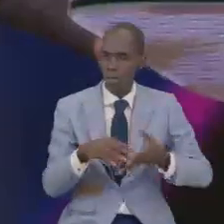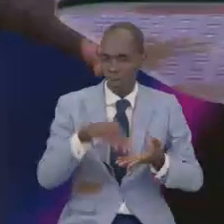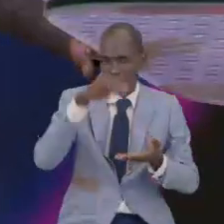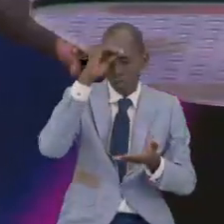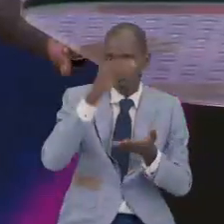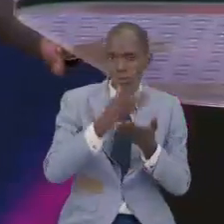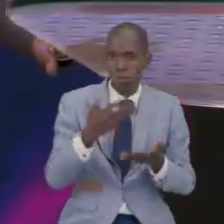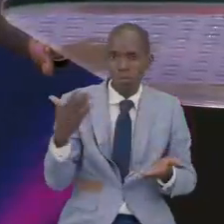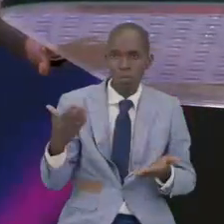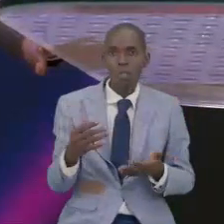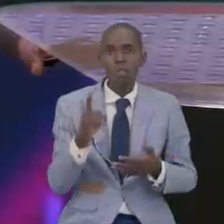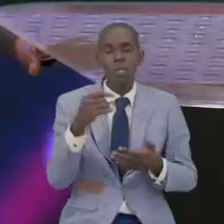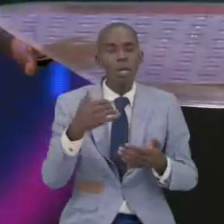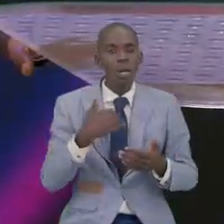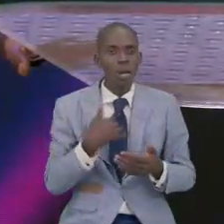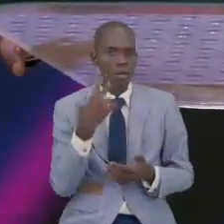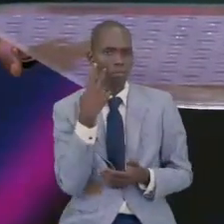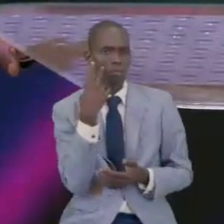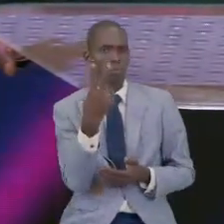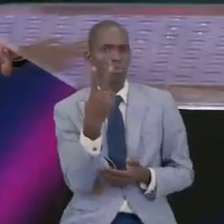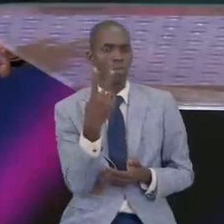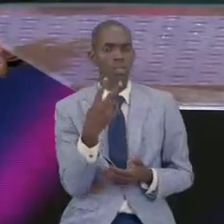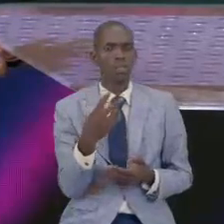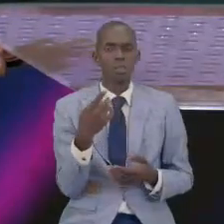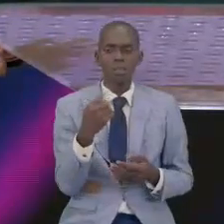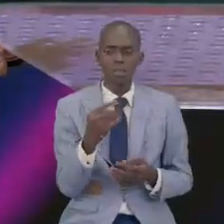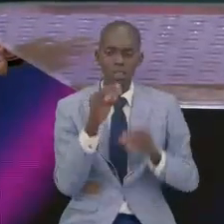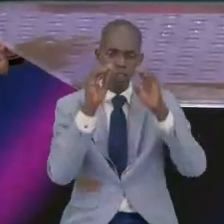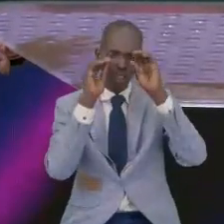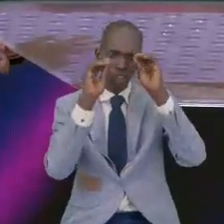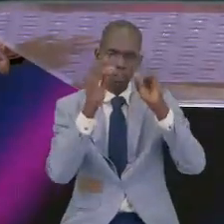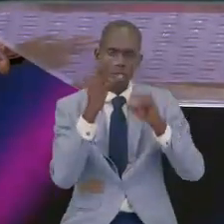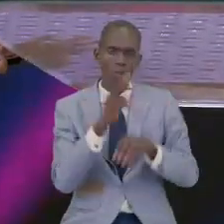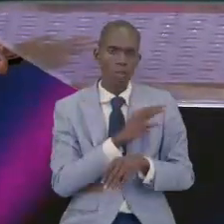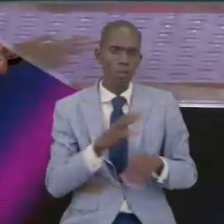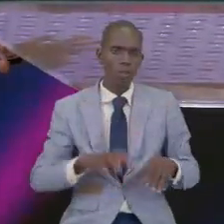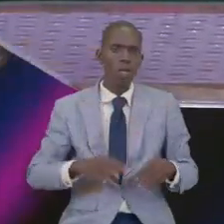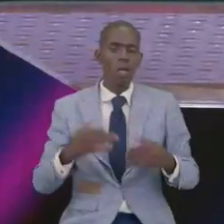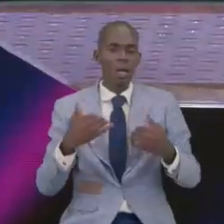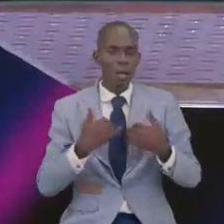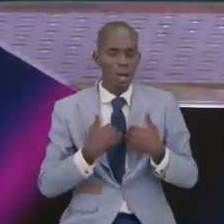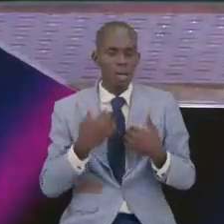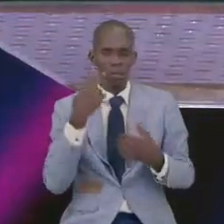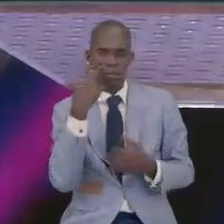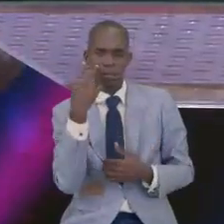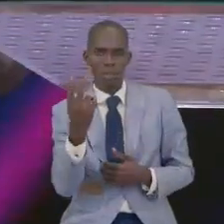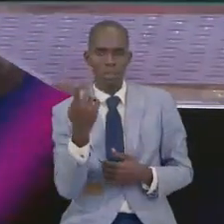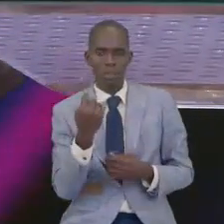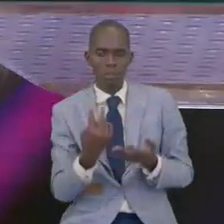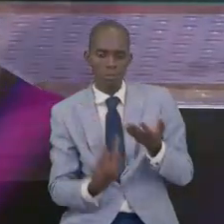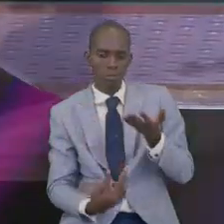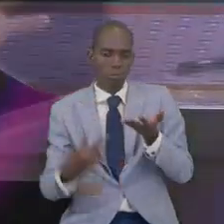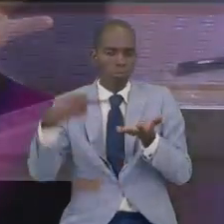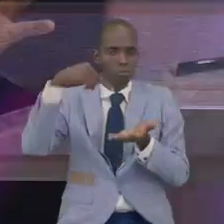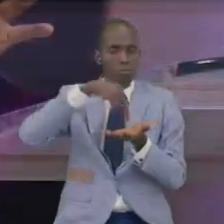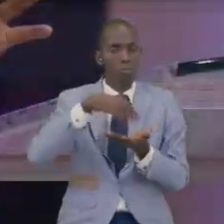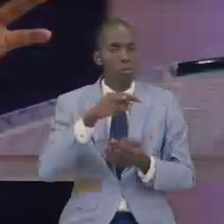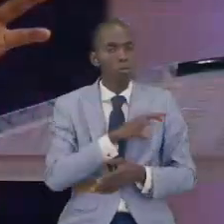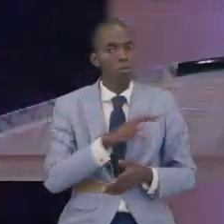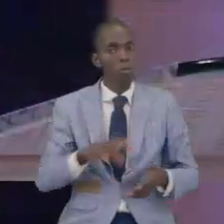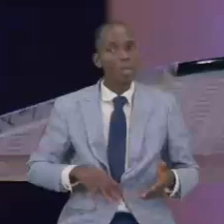had heard the teaching of Christ. They had seen the resurrection of Christ. And that had